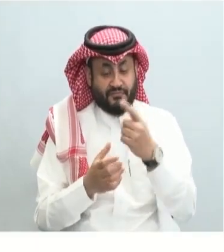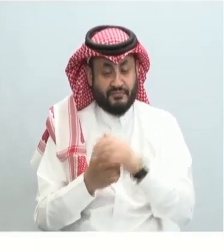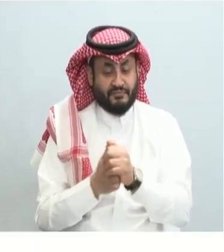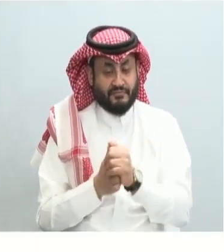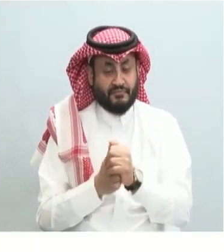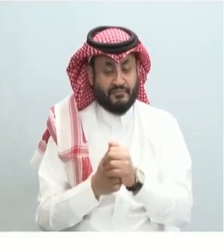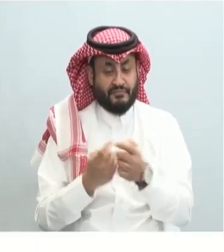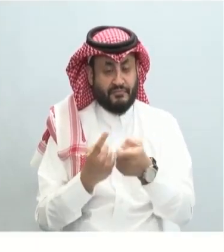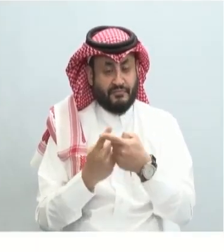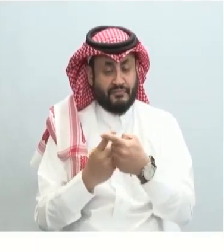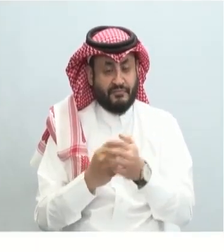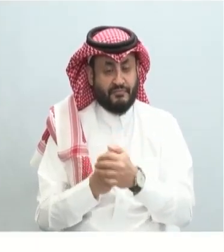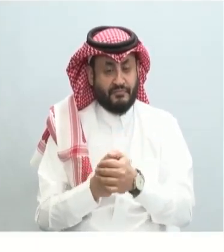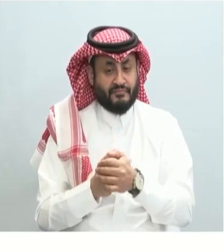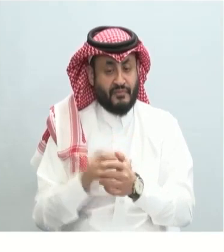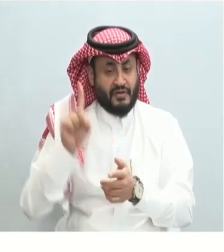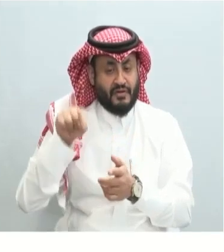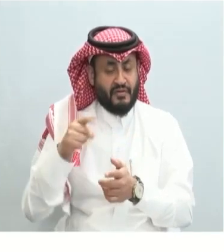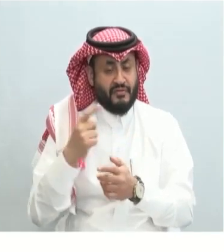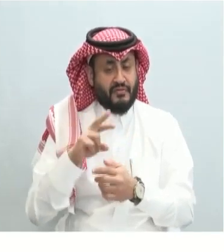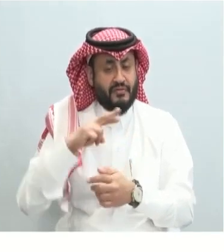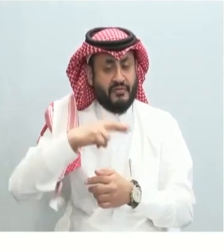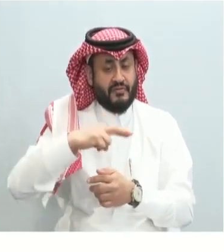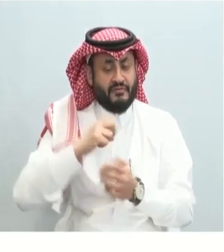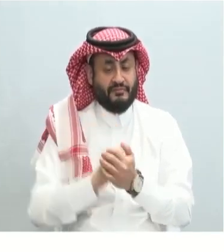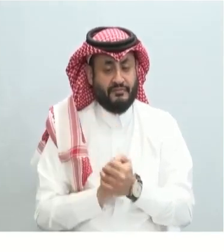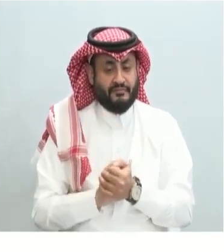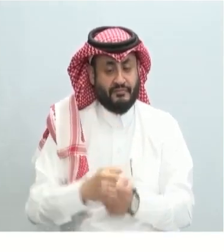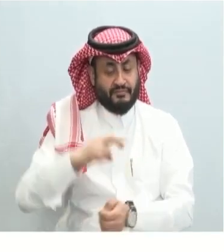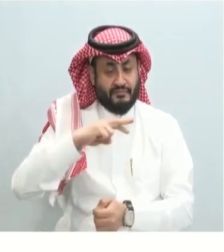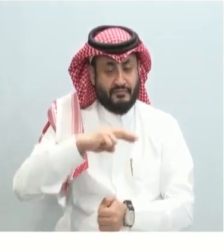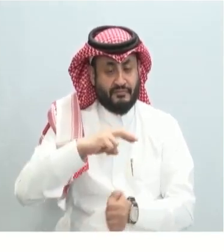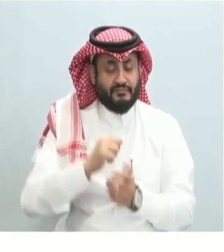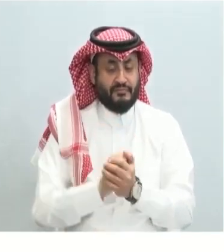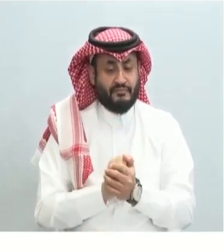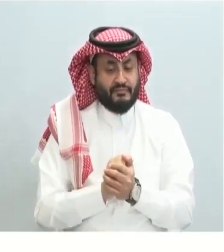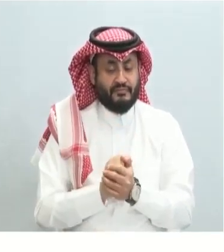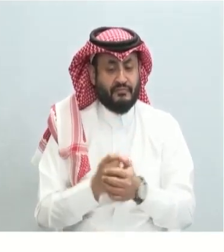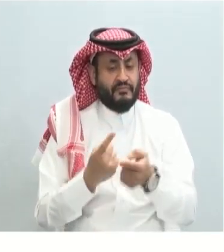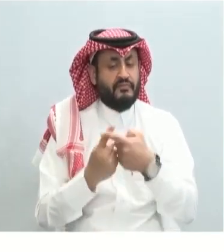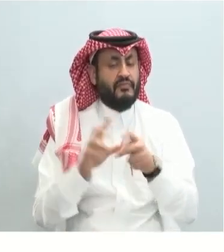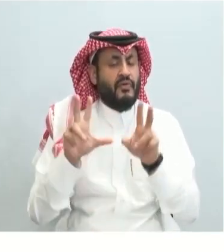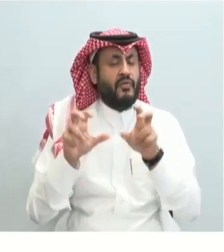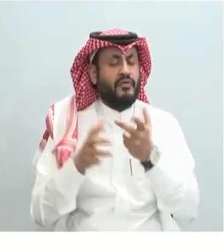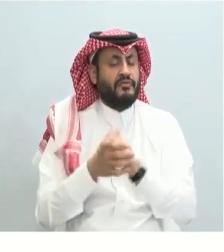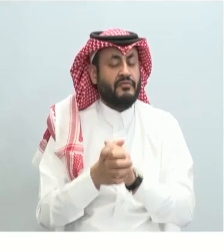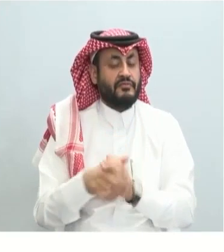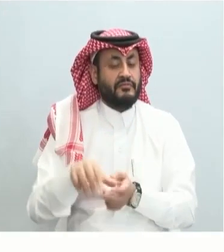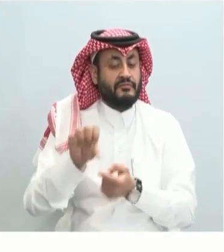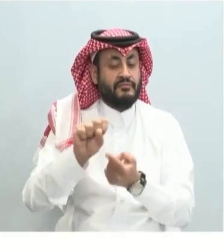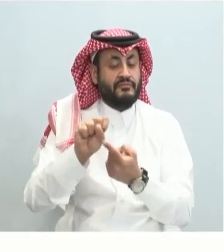the first word or the first day, which is Sunday. And Sunday starts with